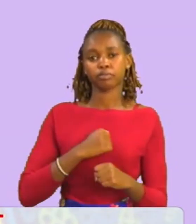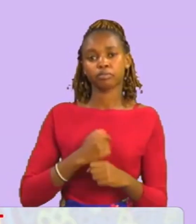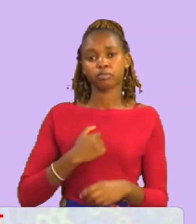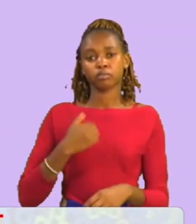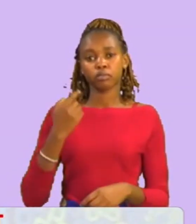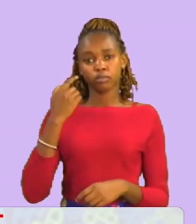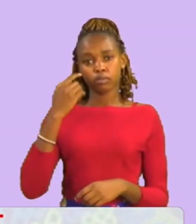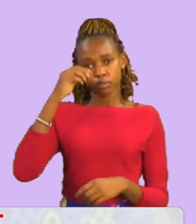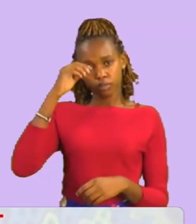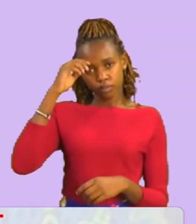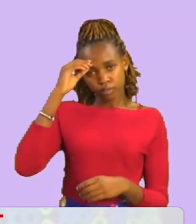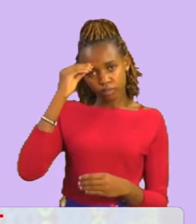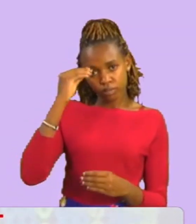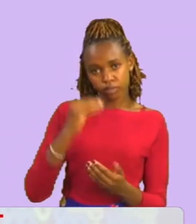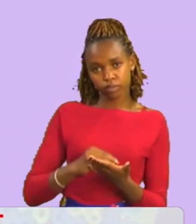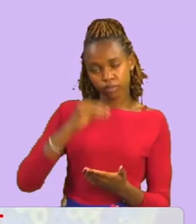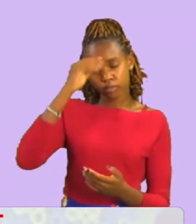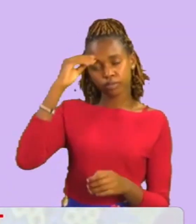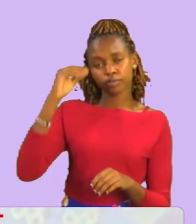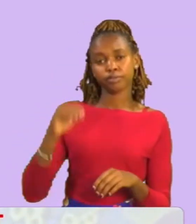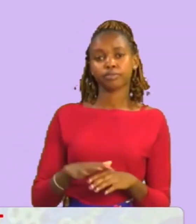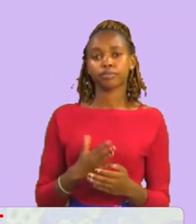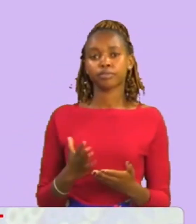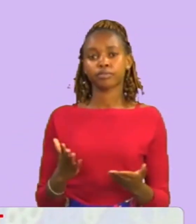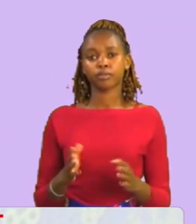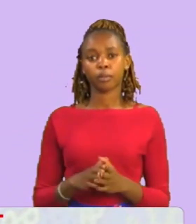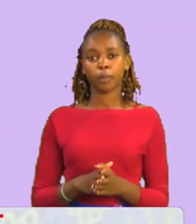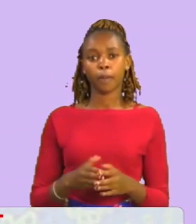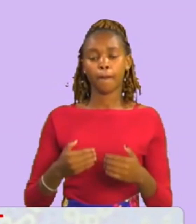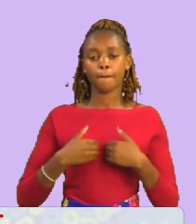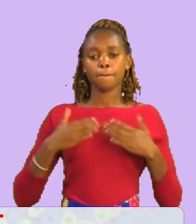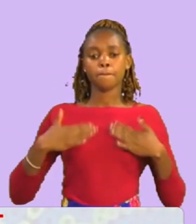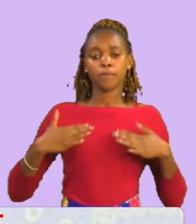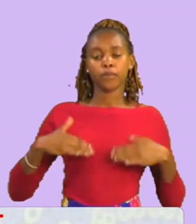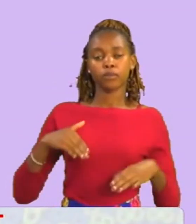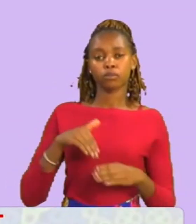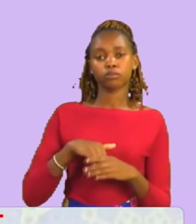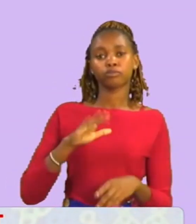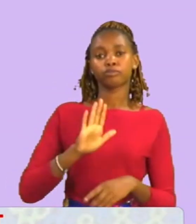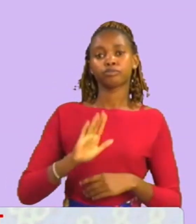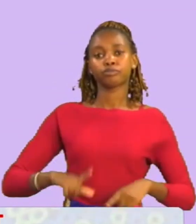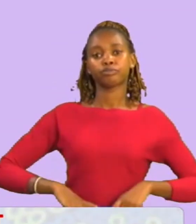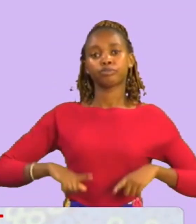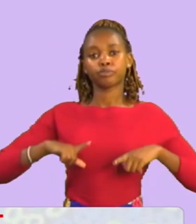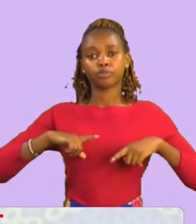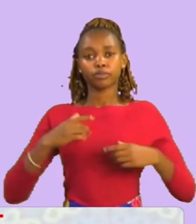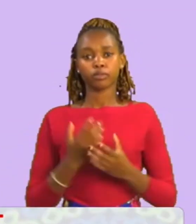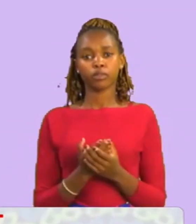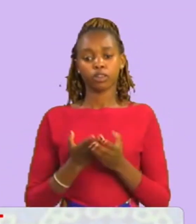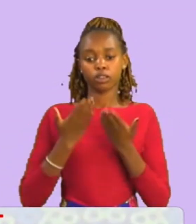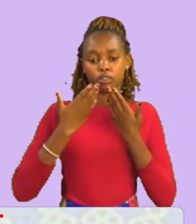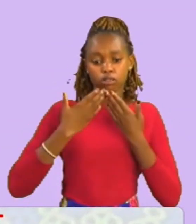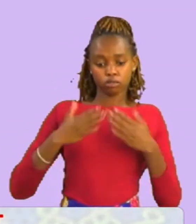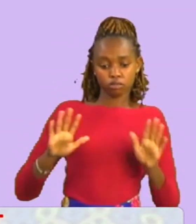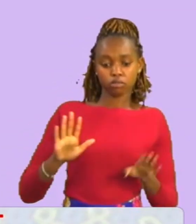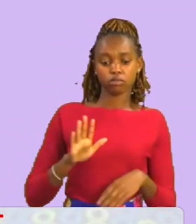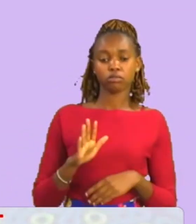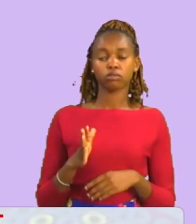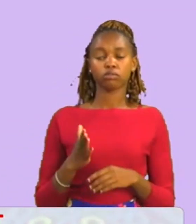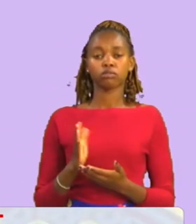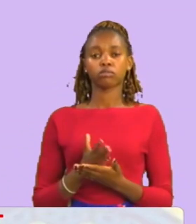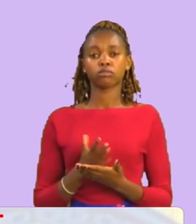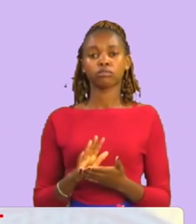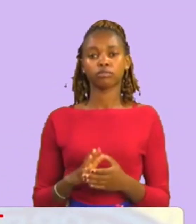you have people in your life. Next, we used to share having people in your life, and you get to a point where you need to cut them off. So at the end of the day,